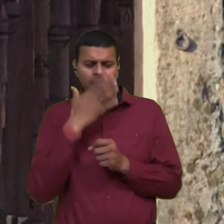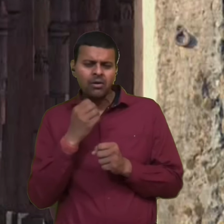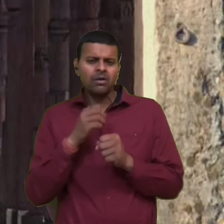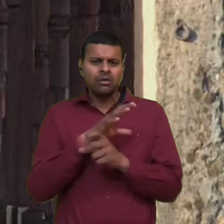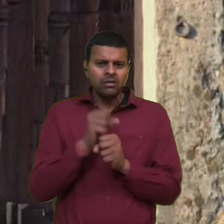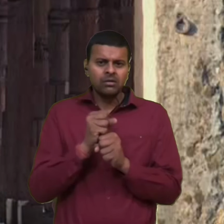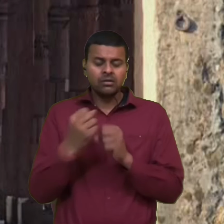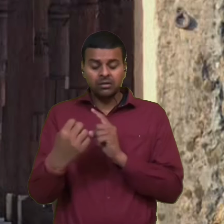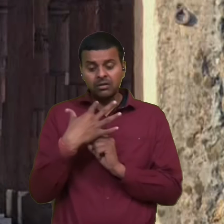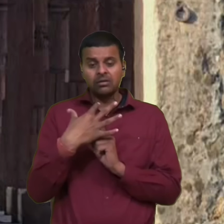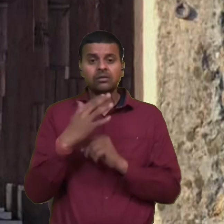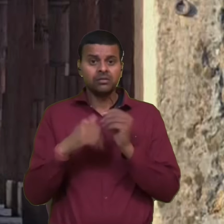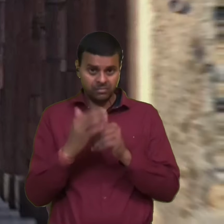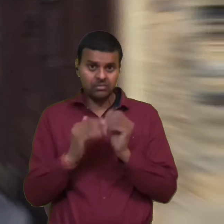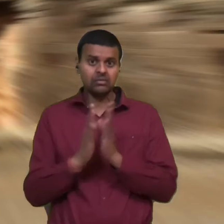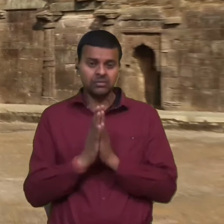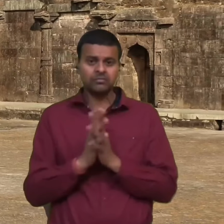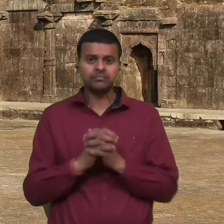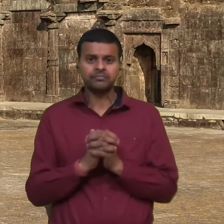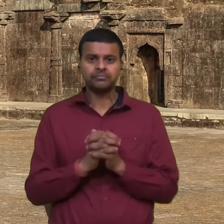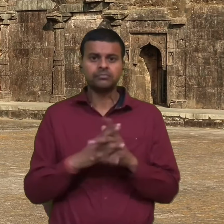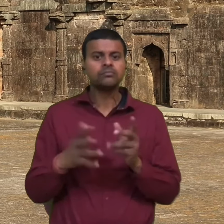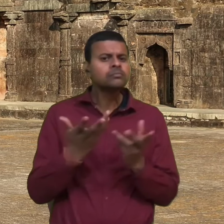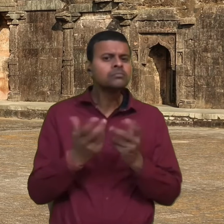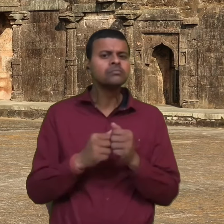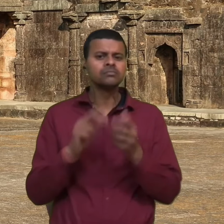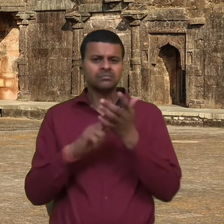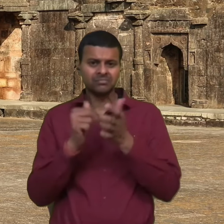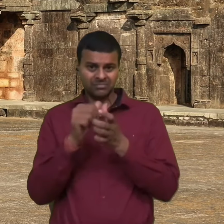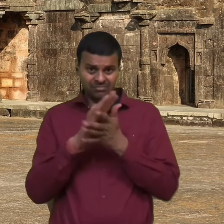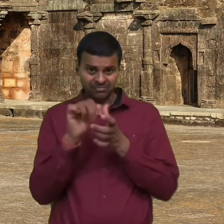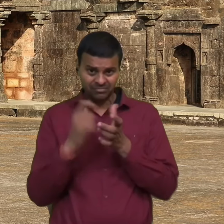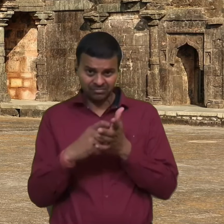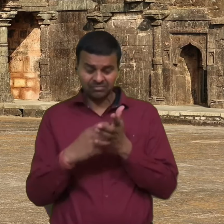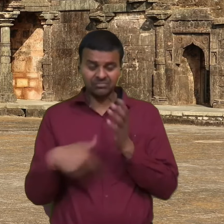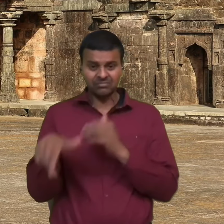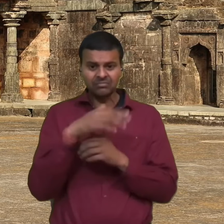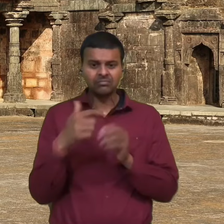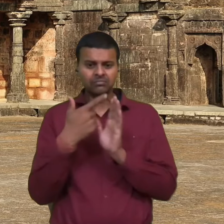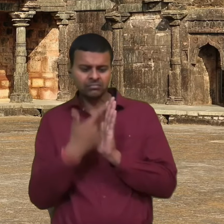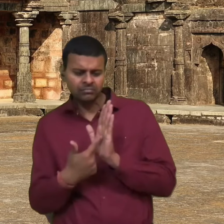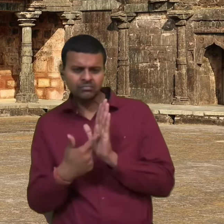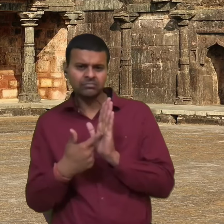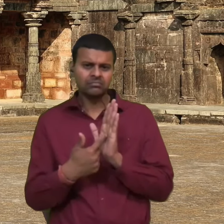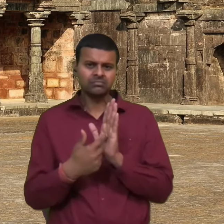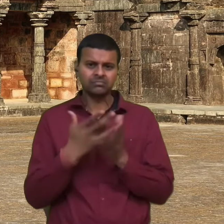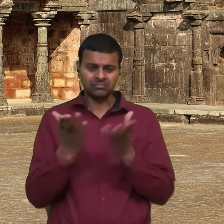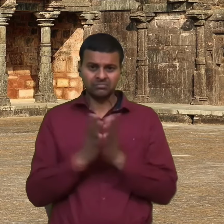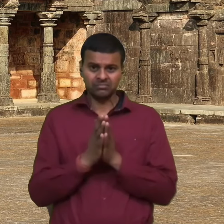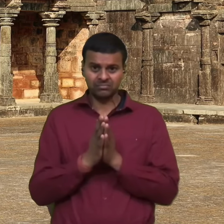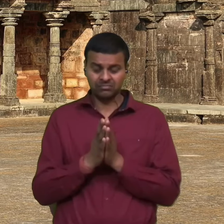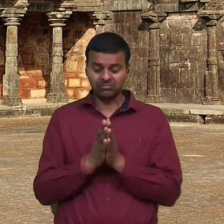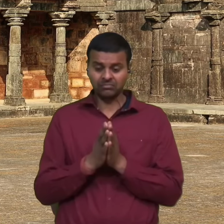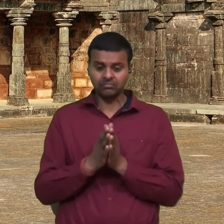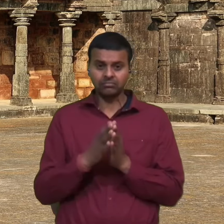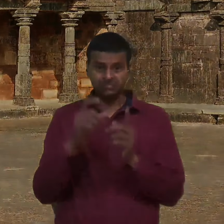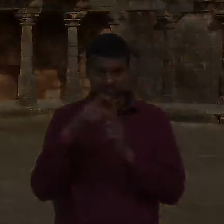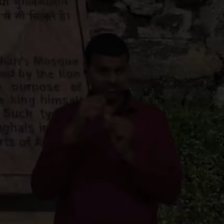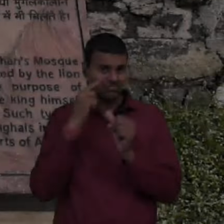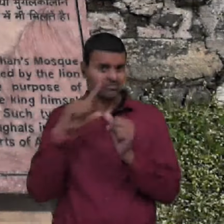wall and main doorway niches are rarely decorated. The architecture shows strong indigenous